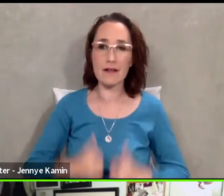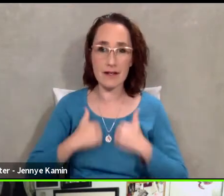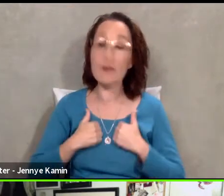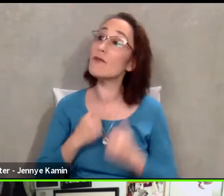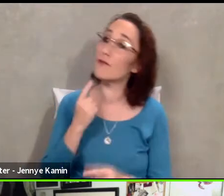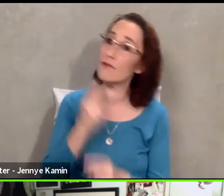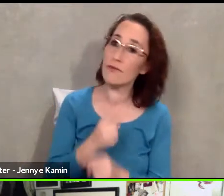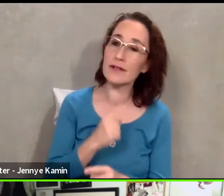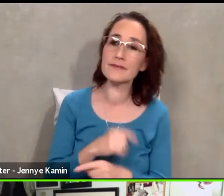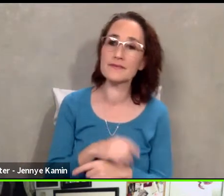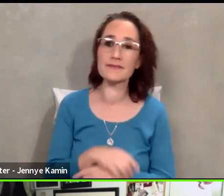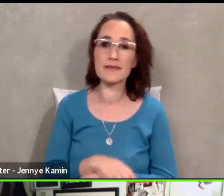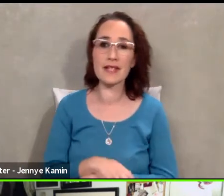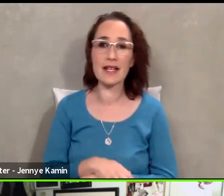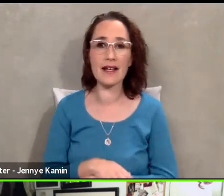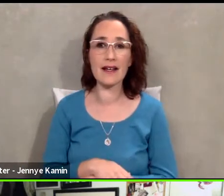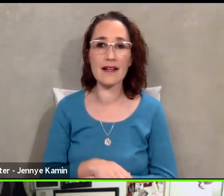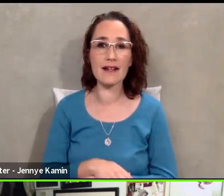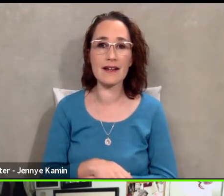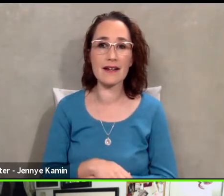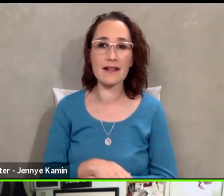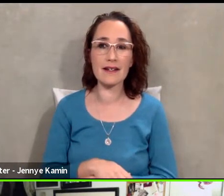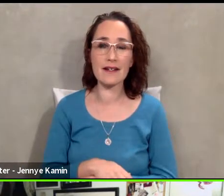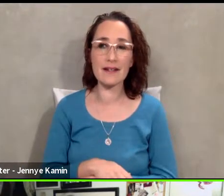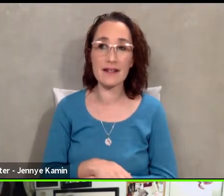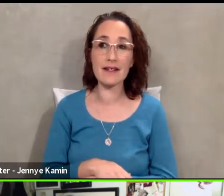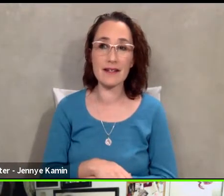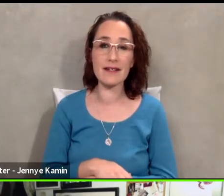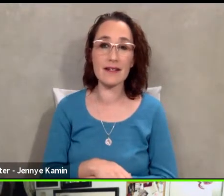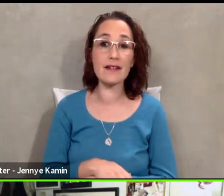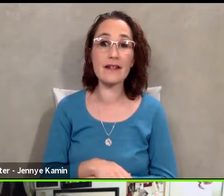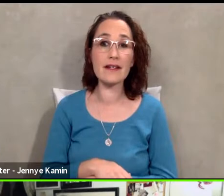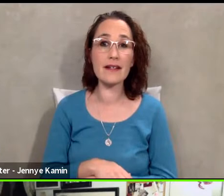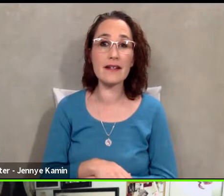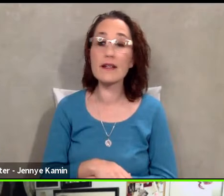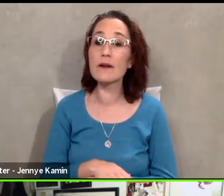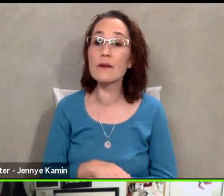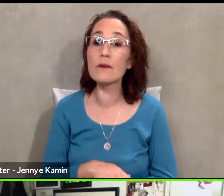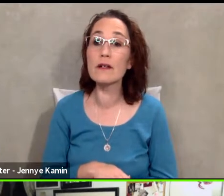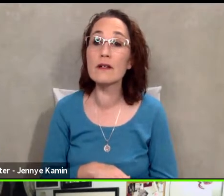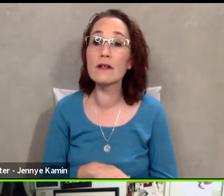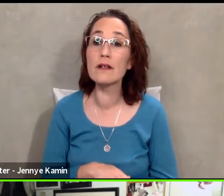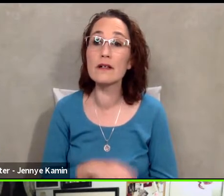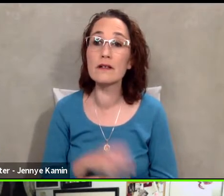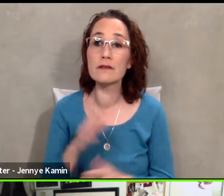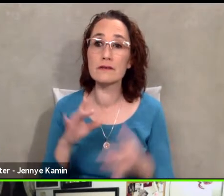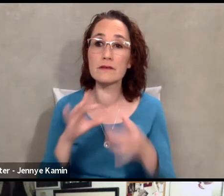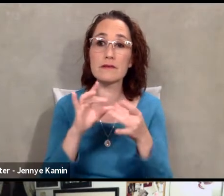The other thing that like really, when I was— Yeah, and you know— Yeah, like